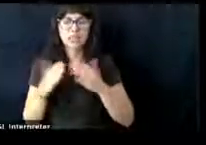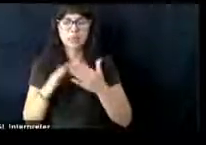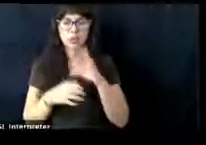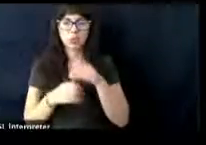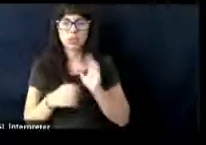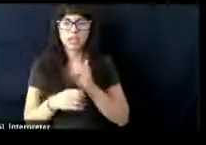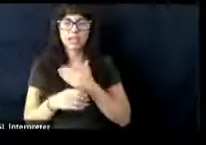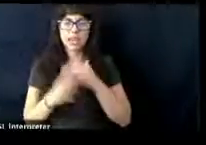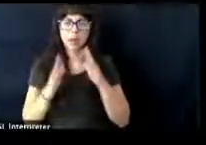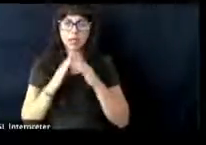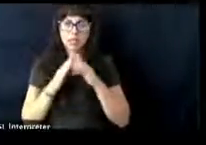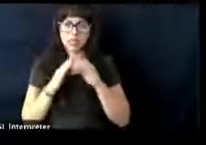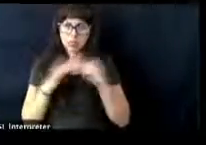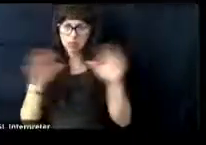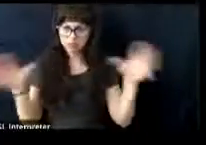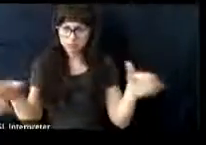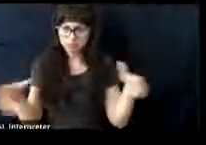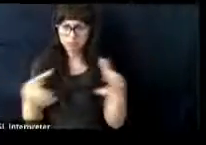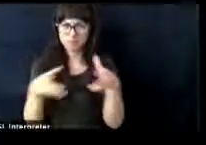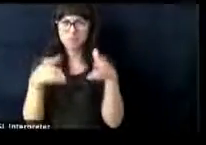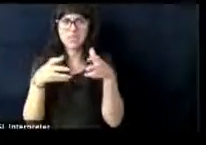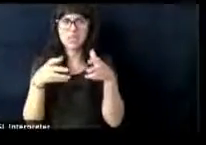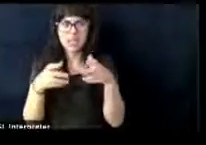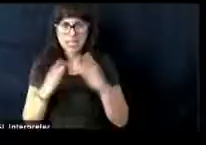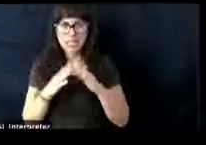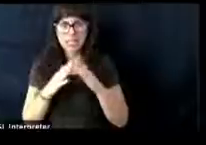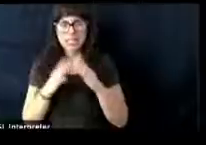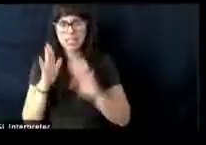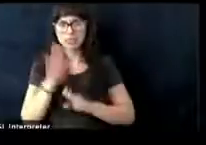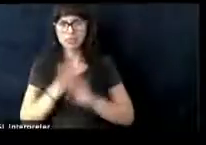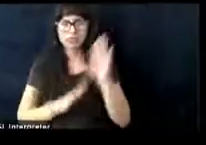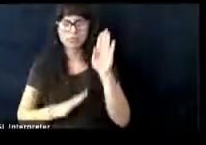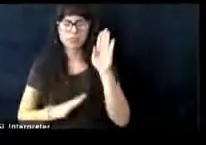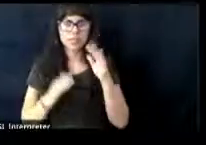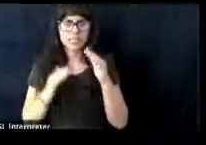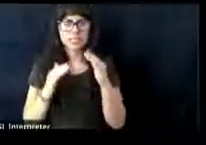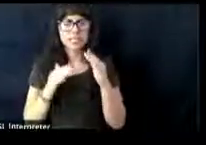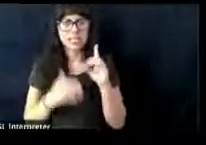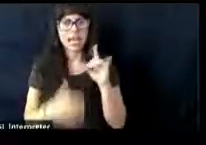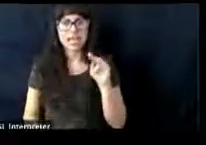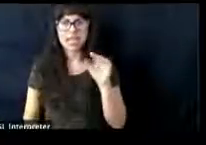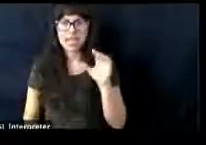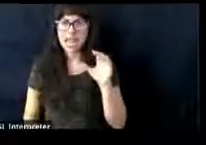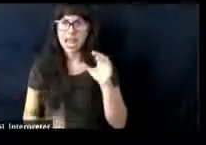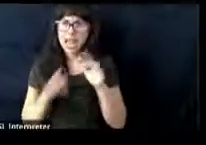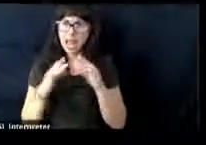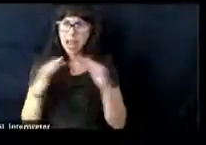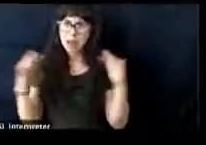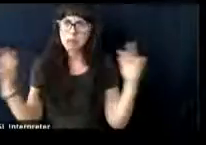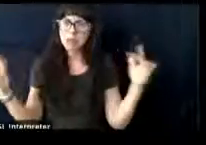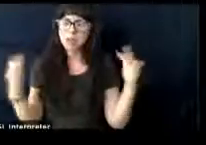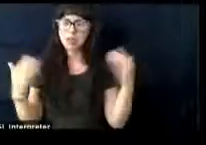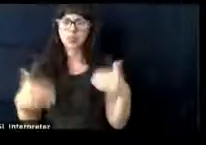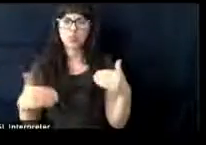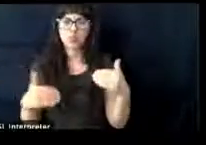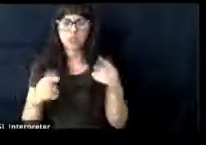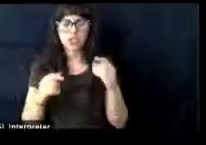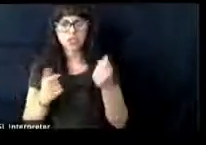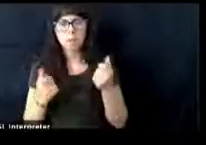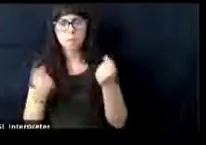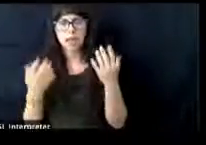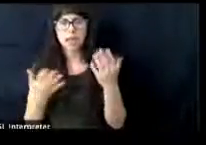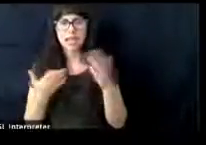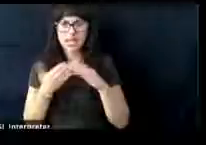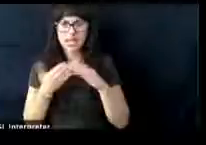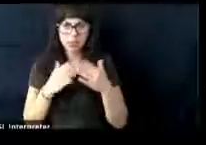into such a dynamic and vibrant city with really awesome communities throughout that are weaved in. And so I join